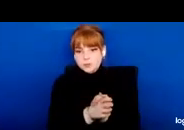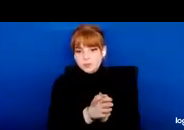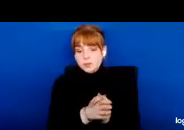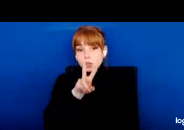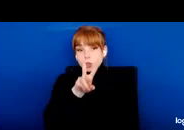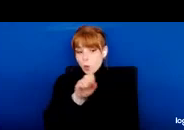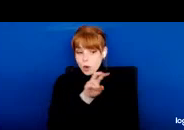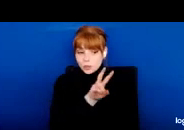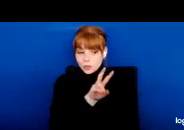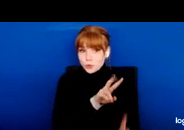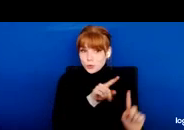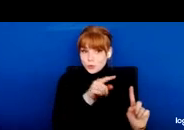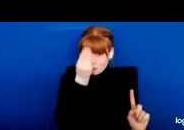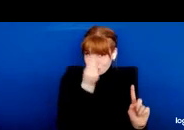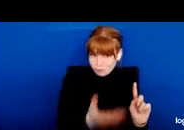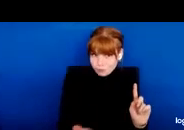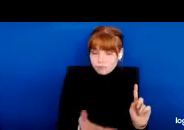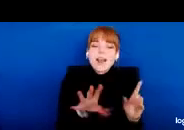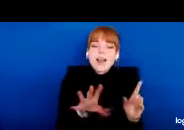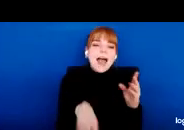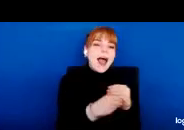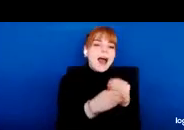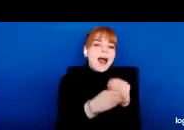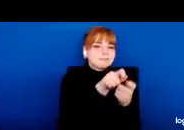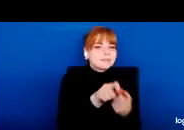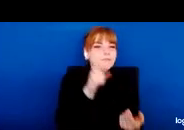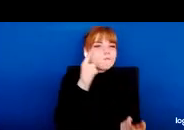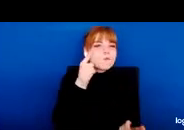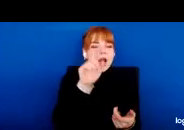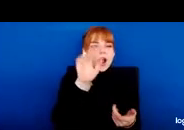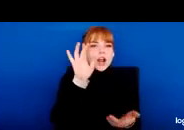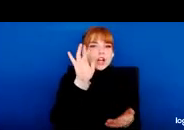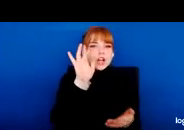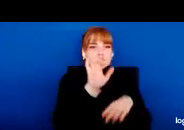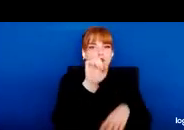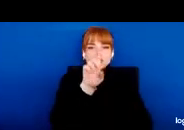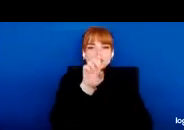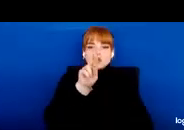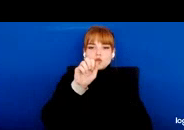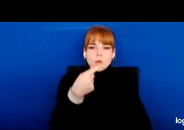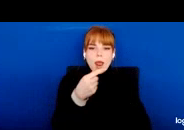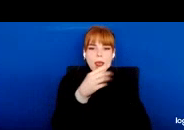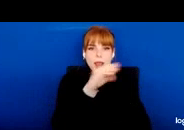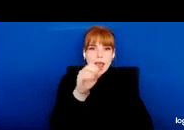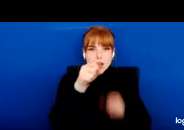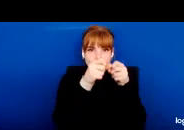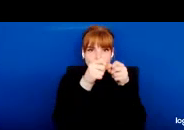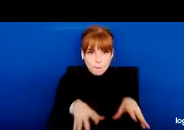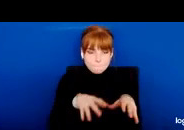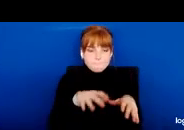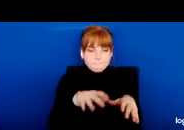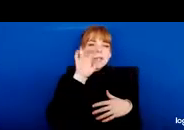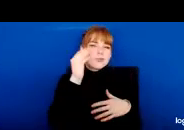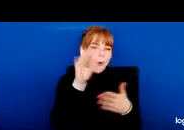adding something for drag and drop. You know, you tap on something and then hold it down and move it somewhere else to help make sure that